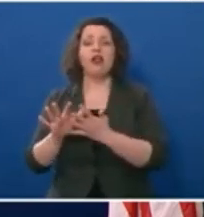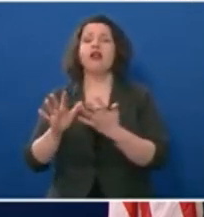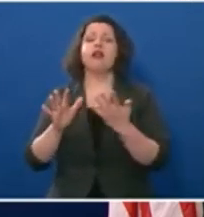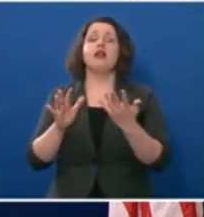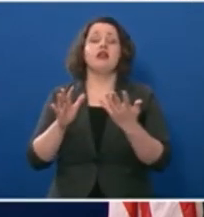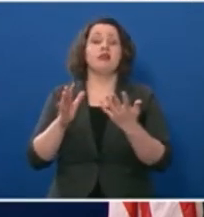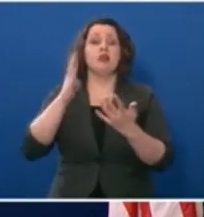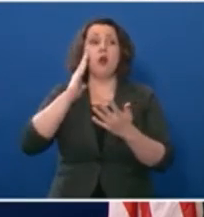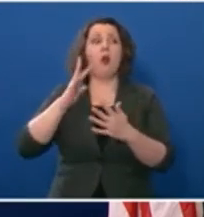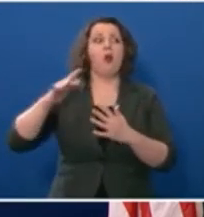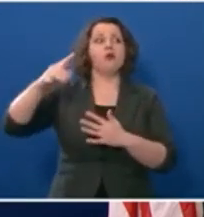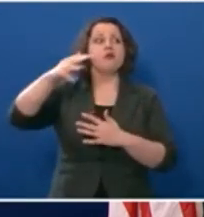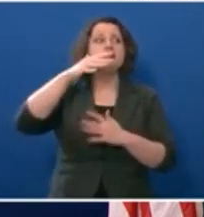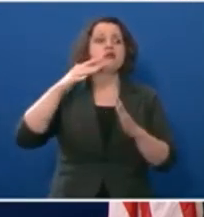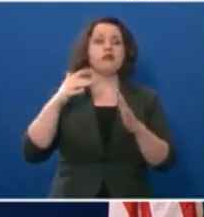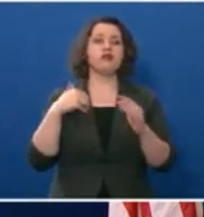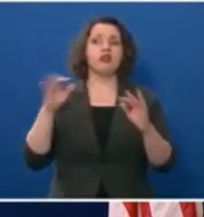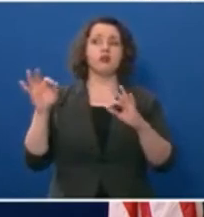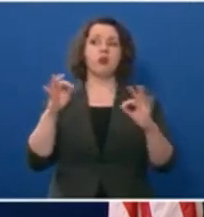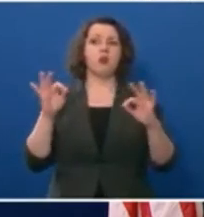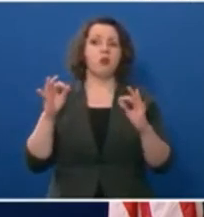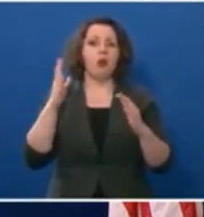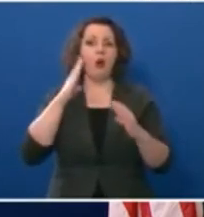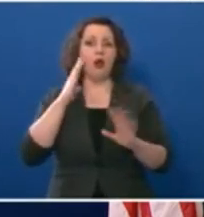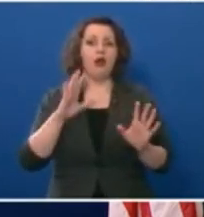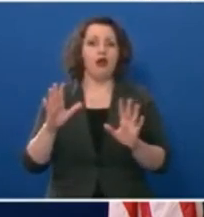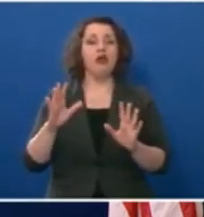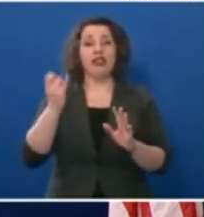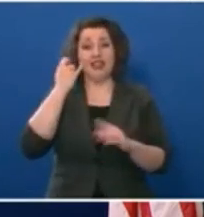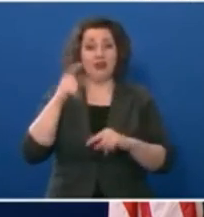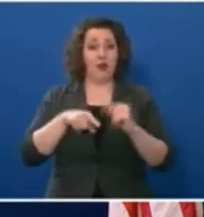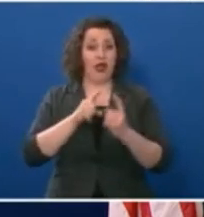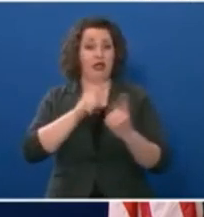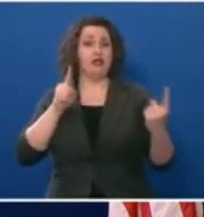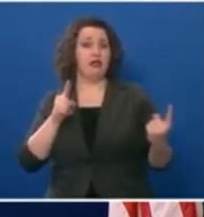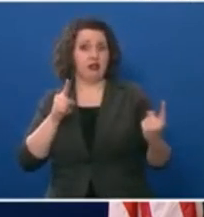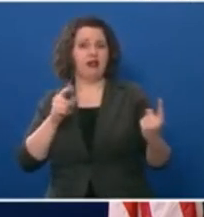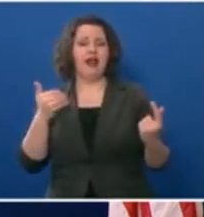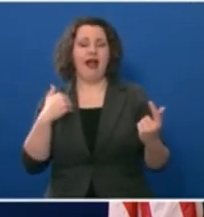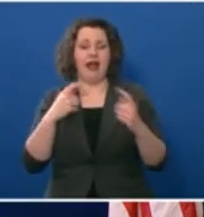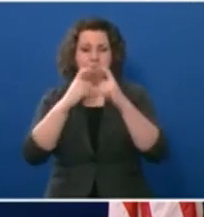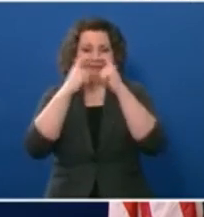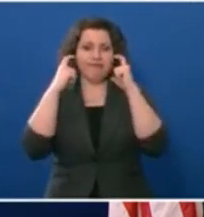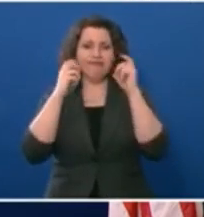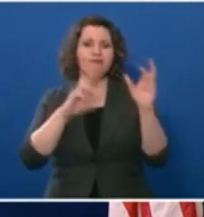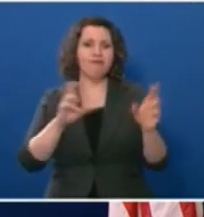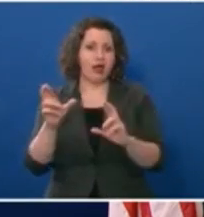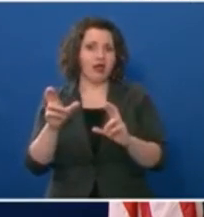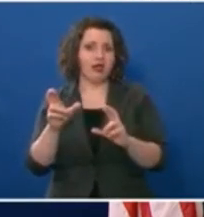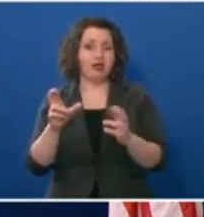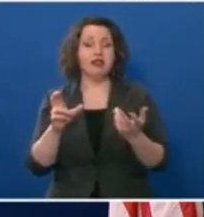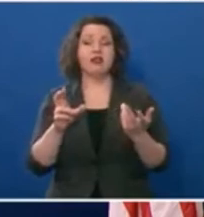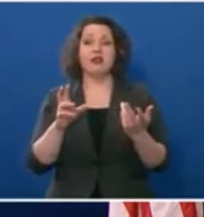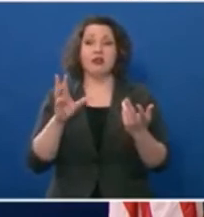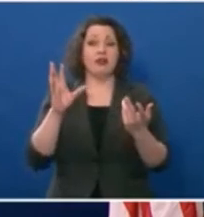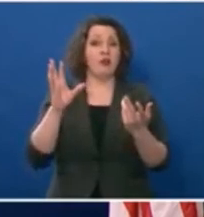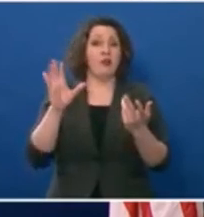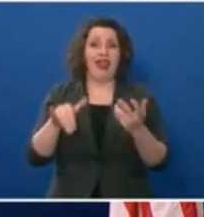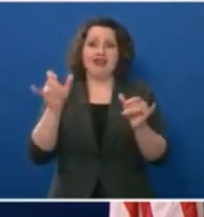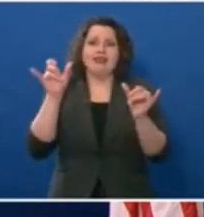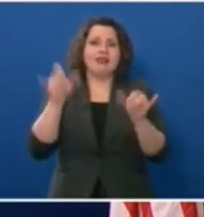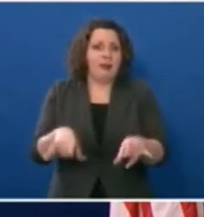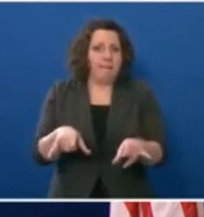surroundings. I would, if you can't practice social distancing, have a face covering handy. So none of that has changed.